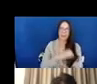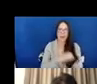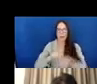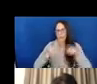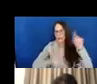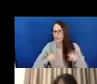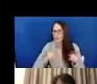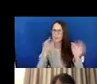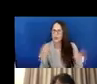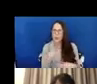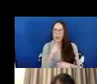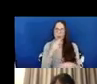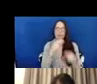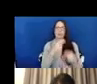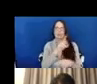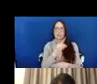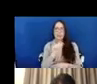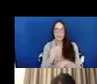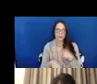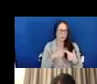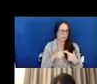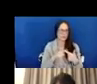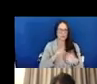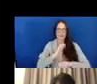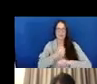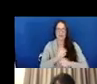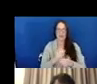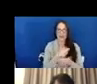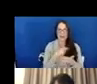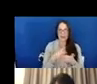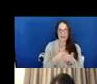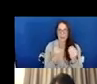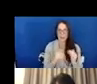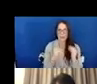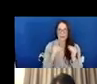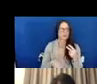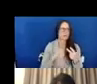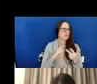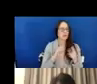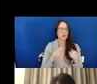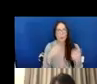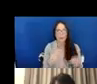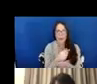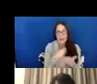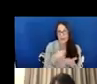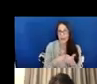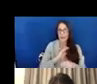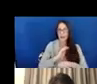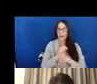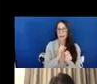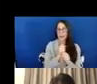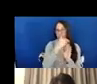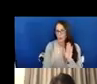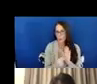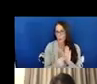who is deemed disabled, setting income levels, providing income, and making rules disabled